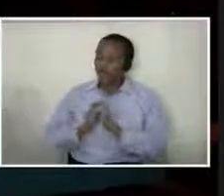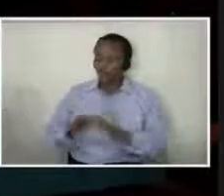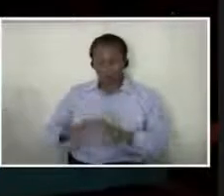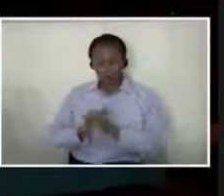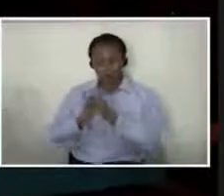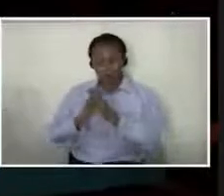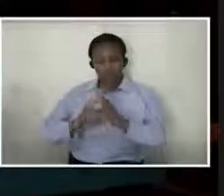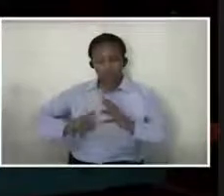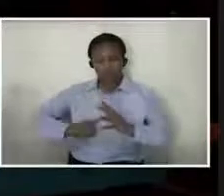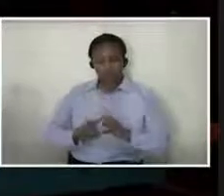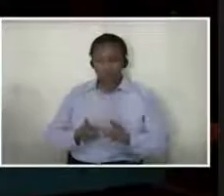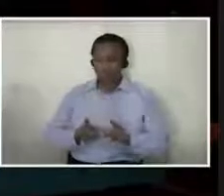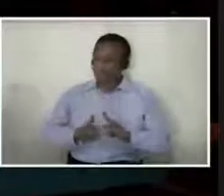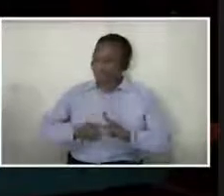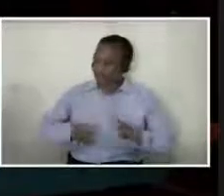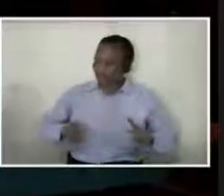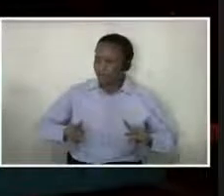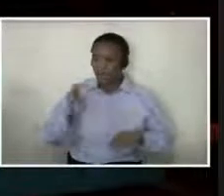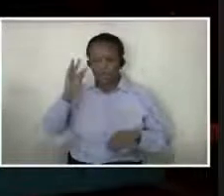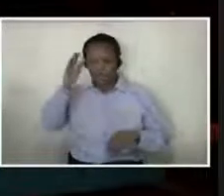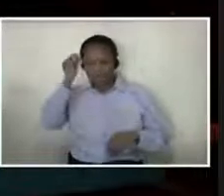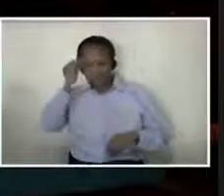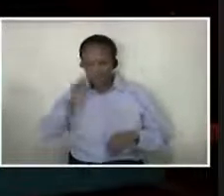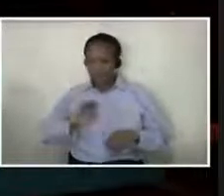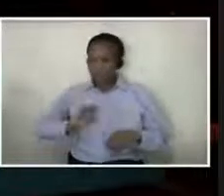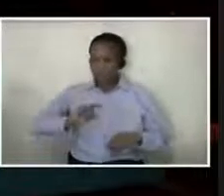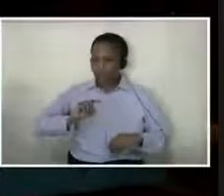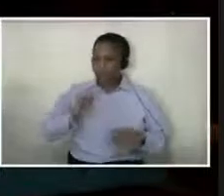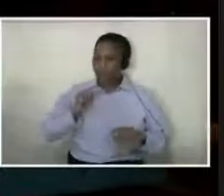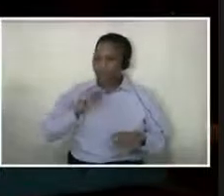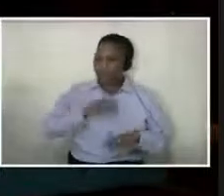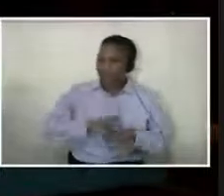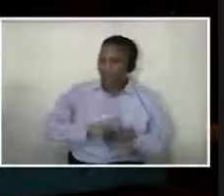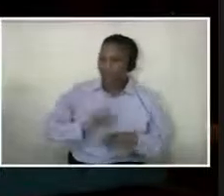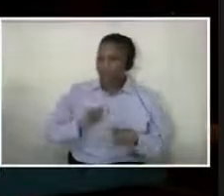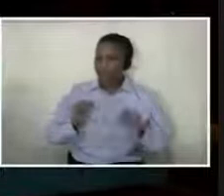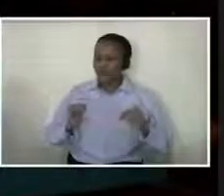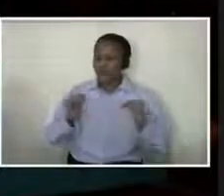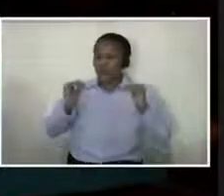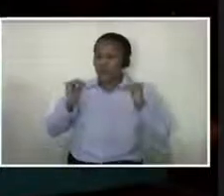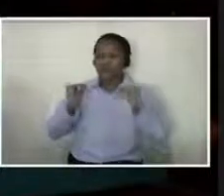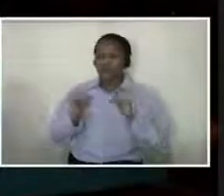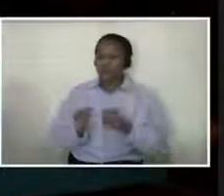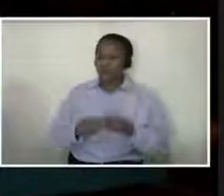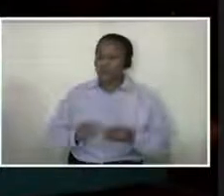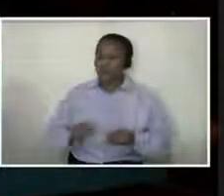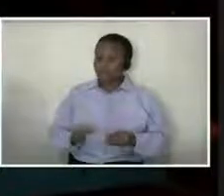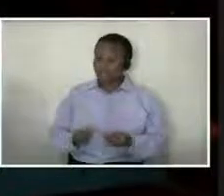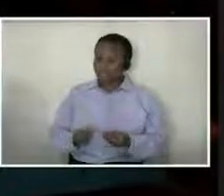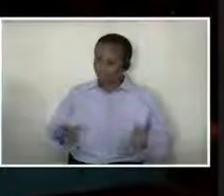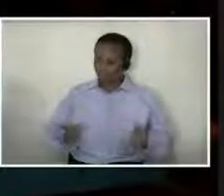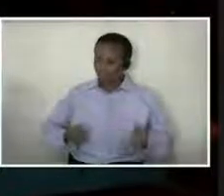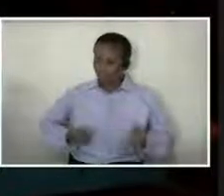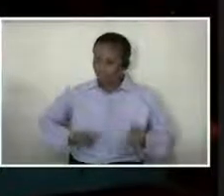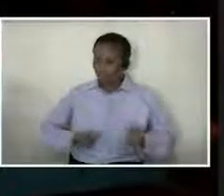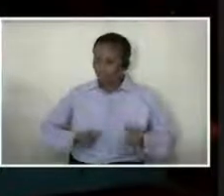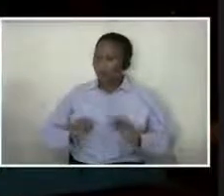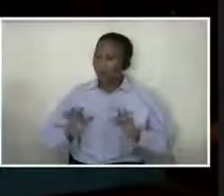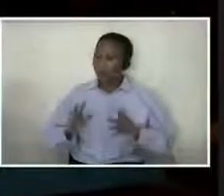able to transfer different interests, such as needs and desires over and above material needs and wants, into